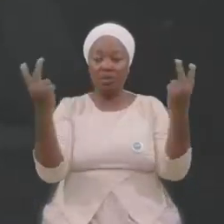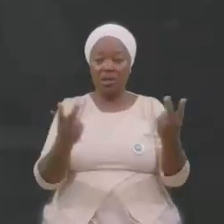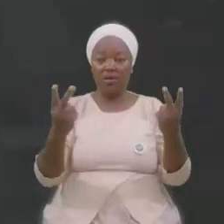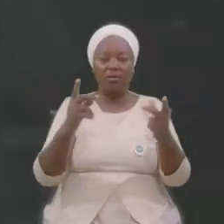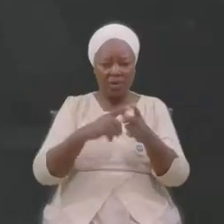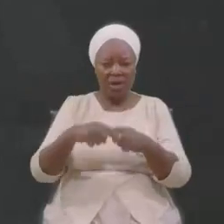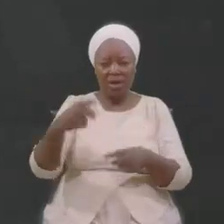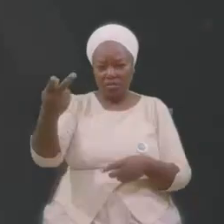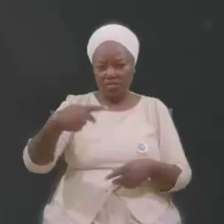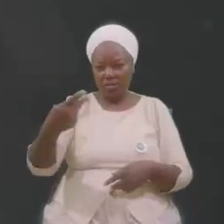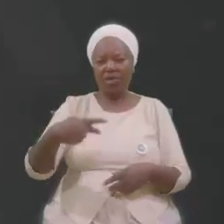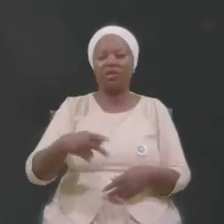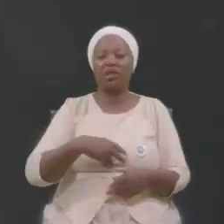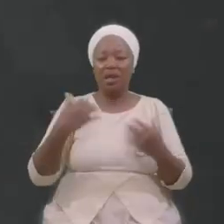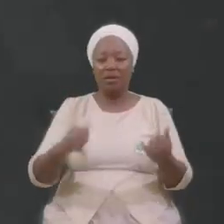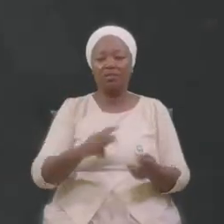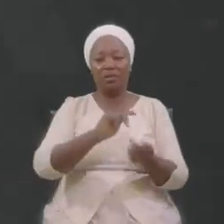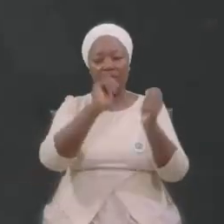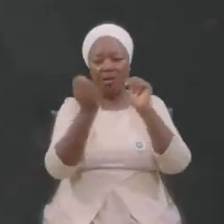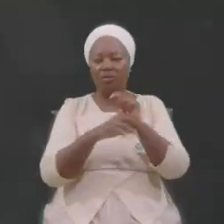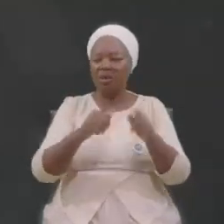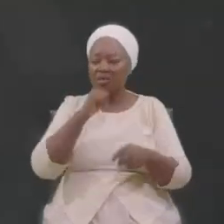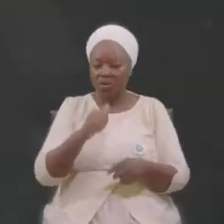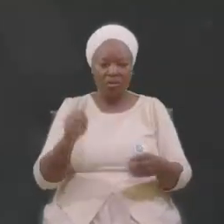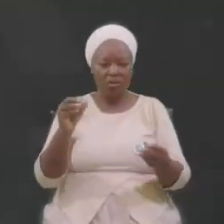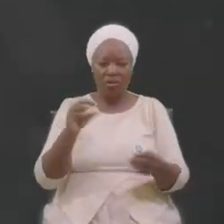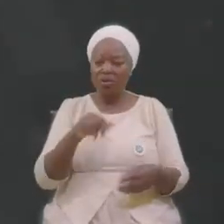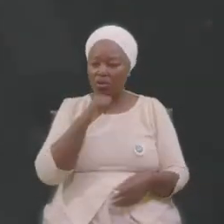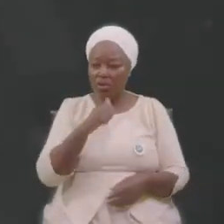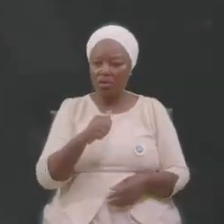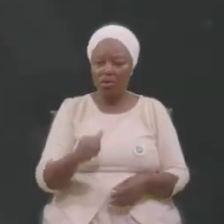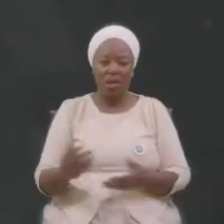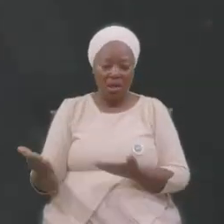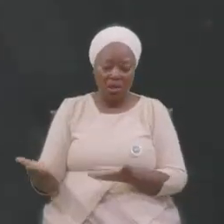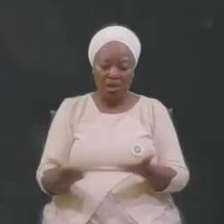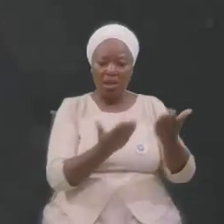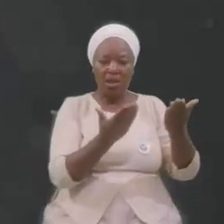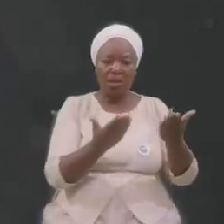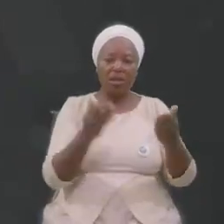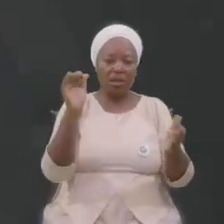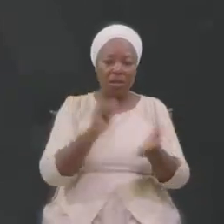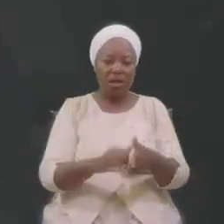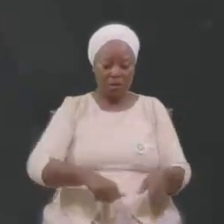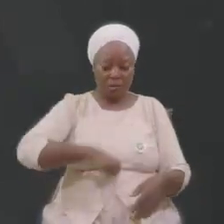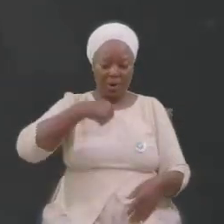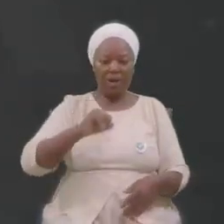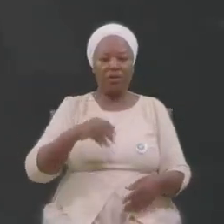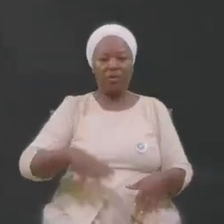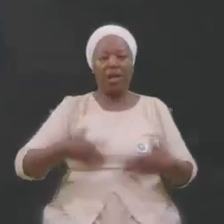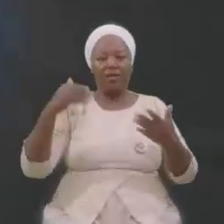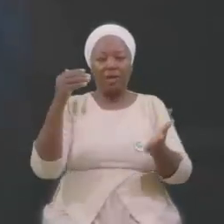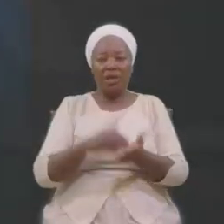were triumphed, and we're no more carrying on the pride of life. We're no